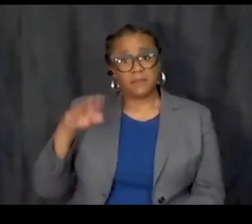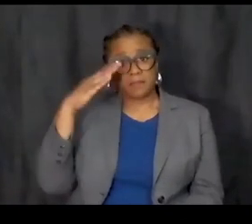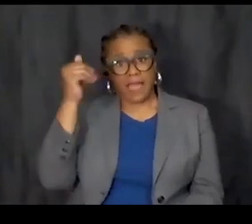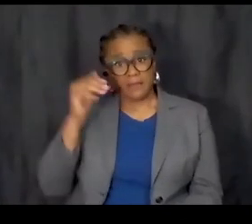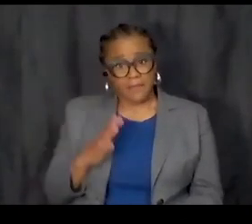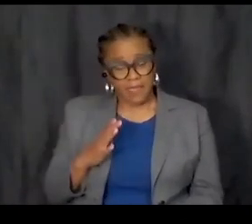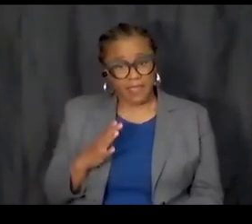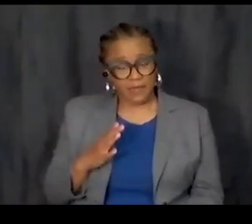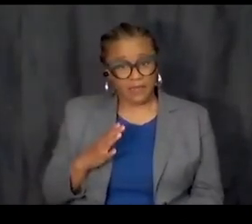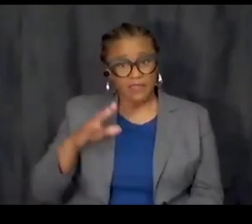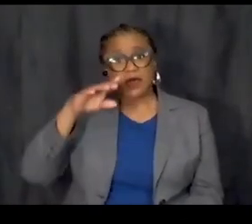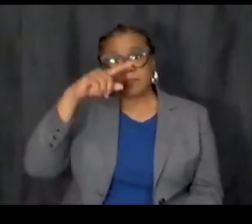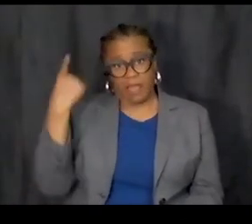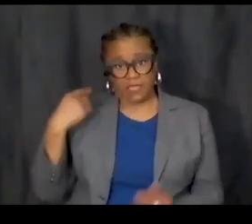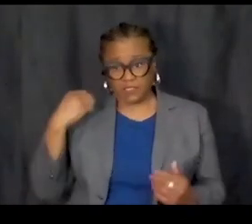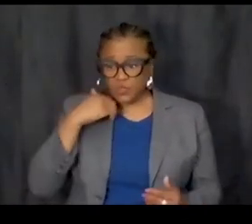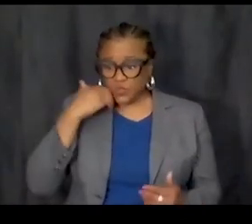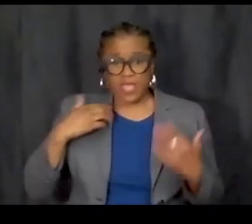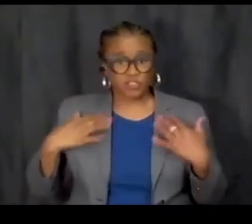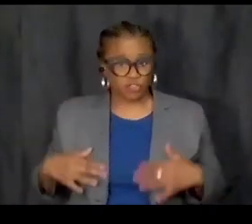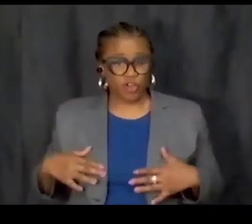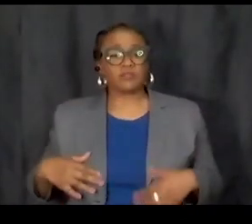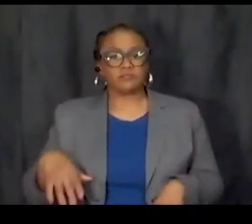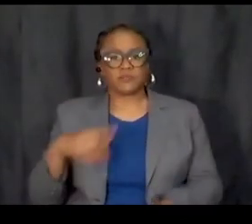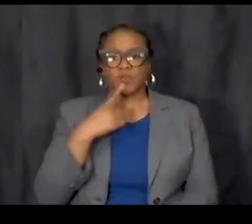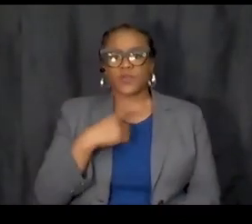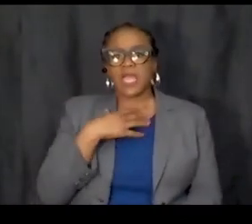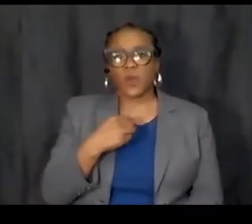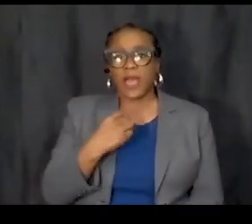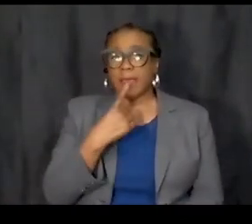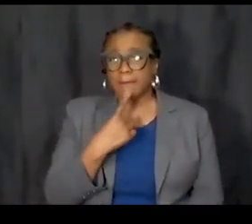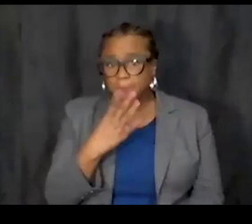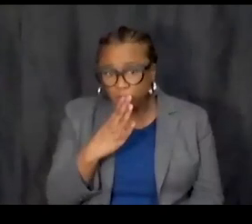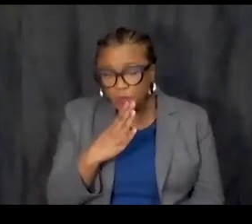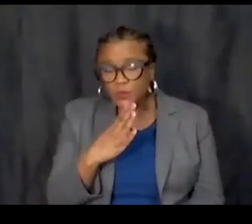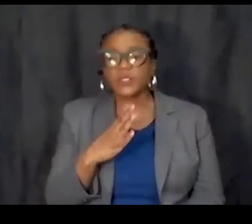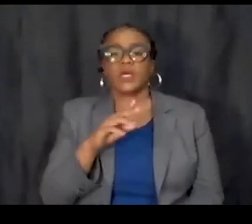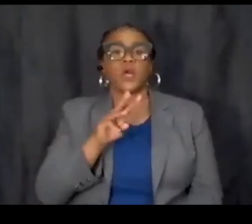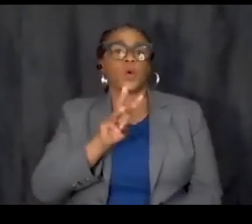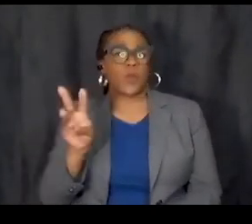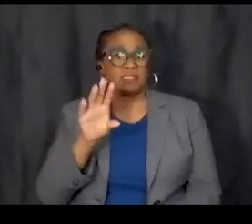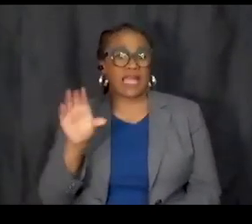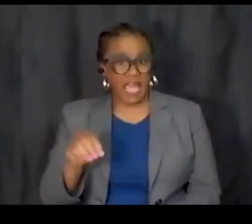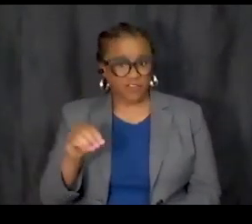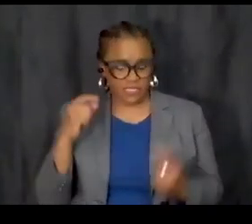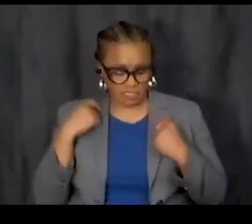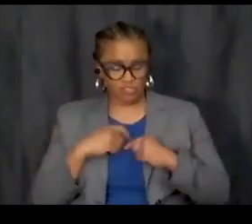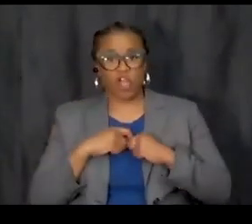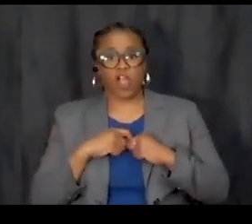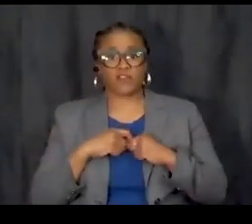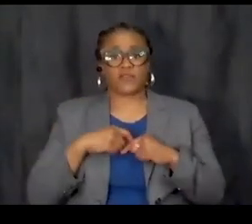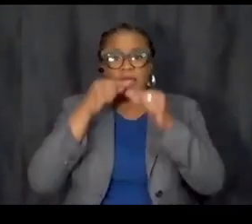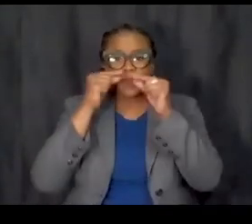Black man. I'm wearing a Black sweatshirt. I have a red, white, and blue West African pattern